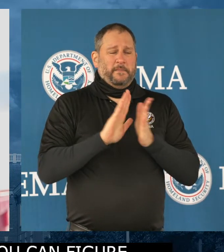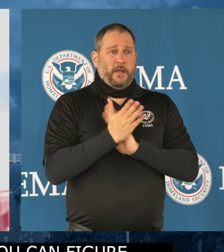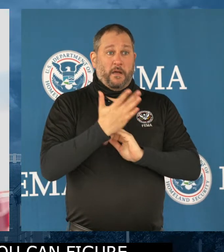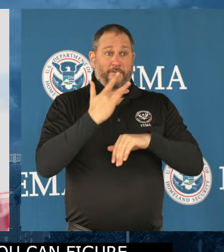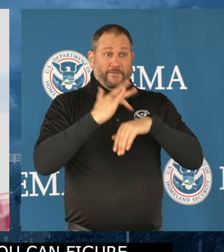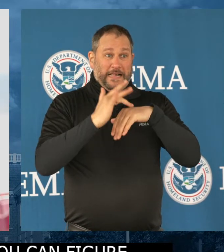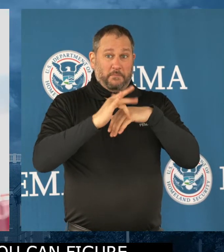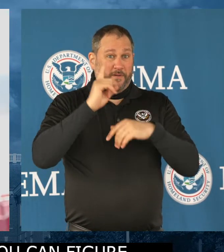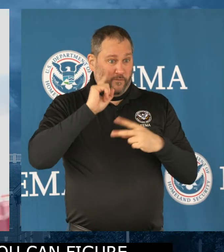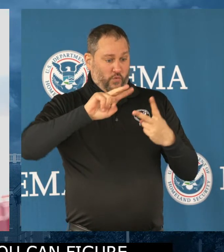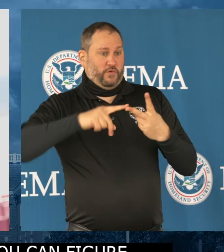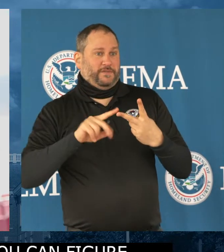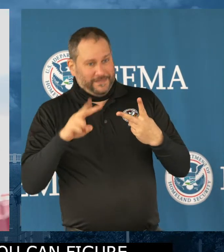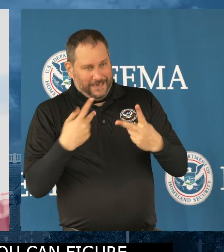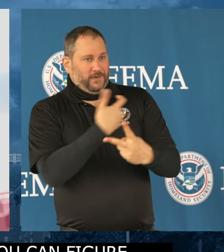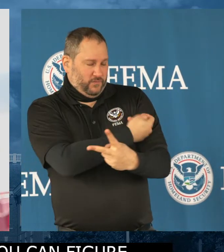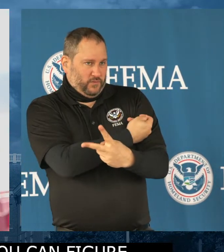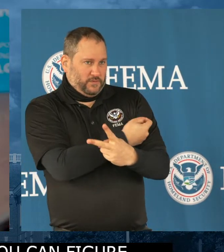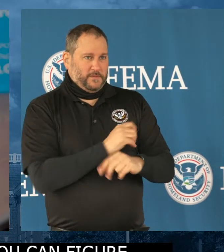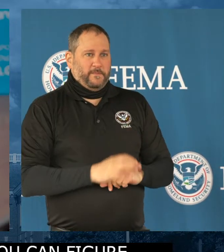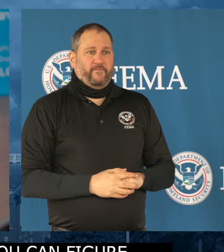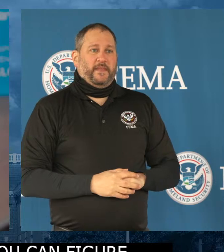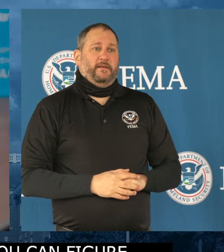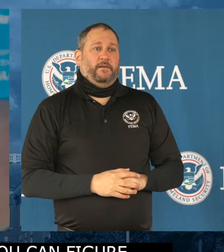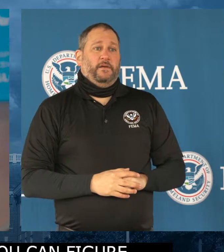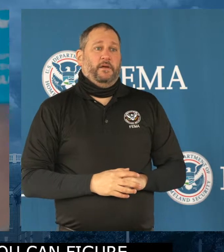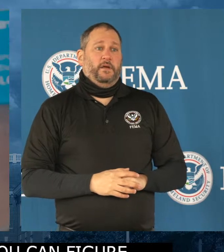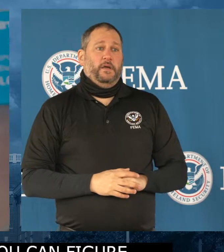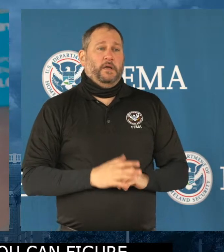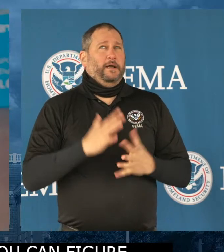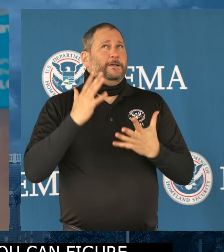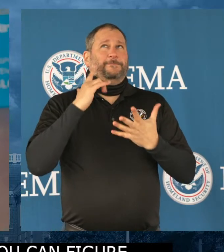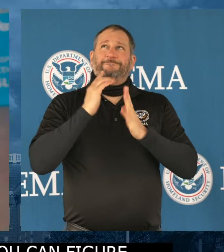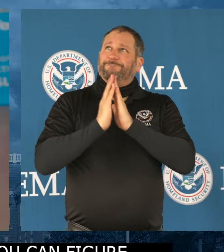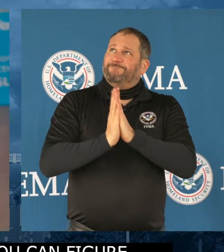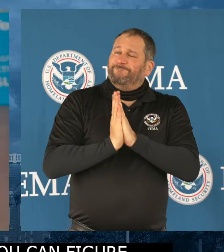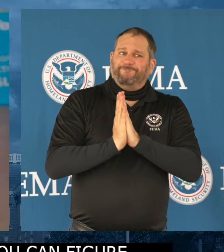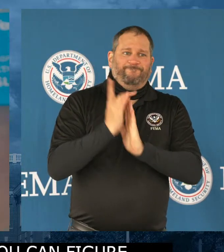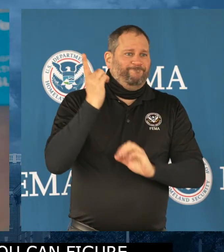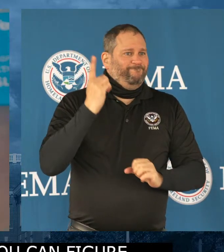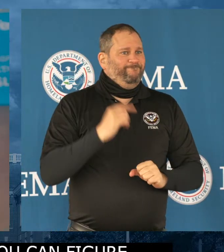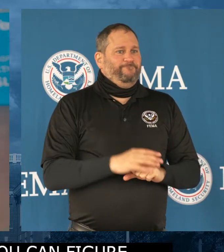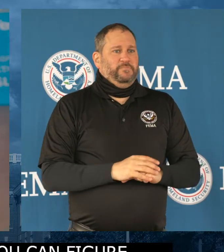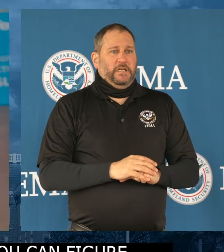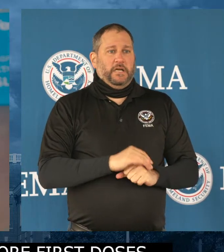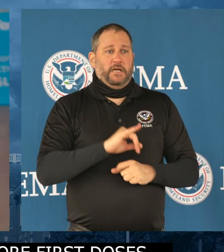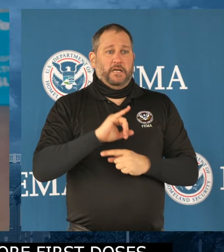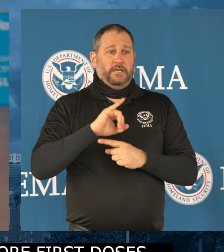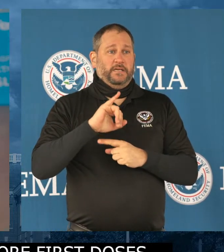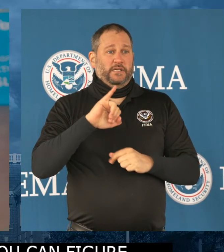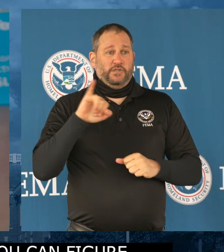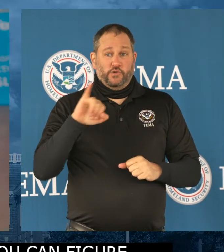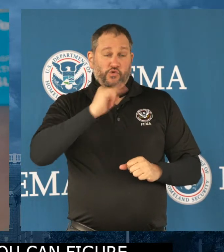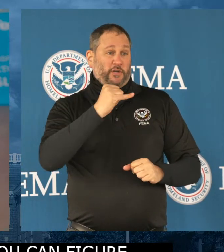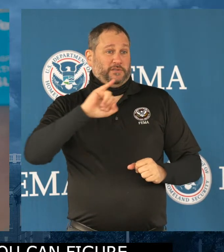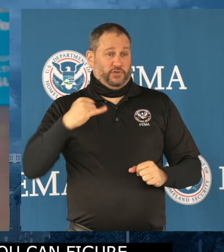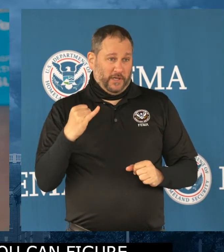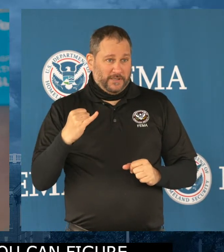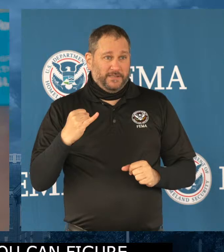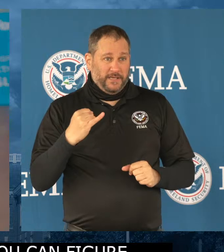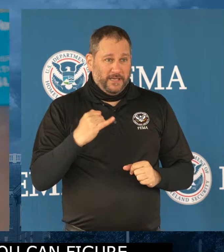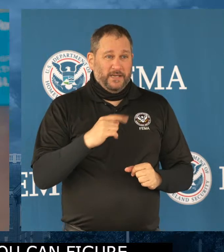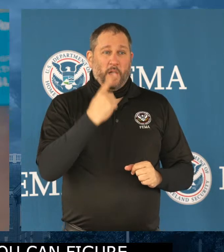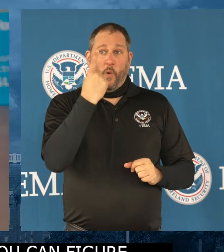second dose. And so when, God willing, the Johnson & Johnson one-dose vaccine is approved